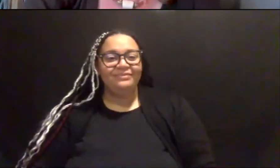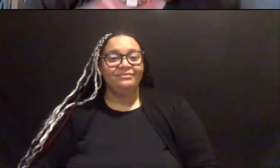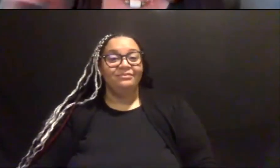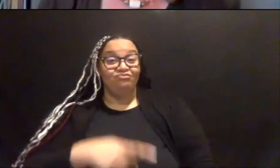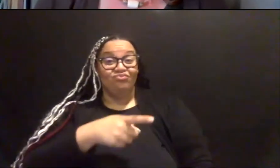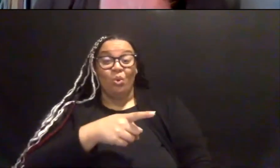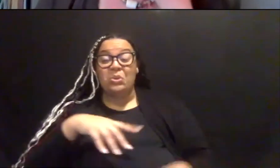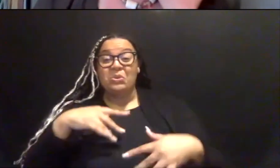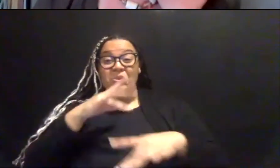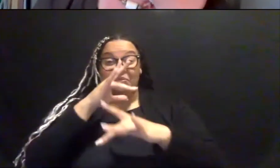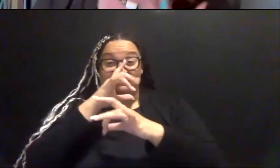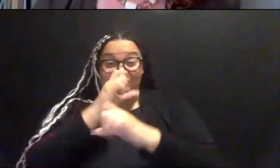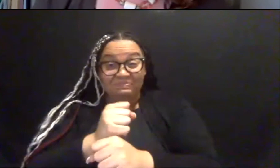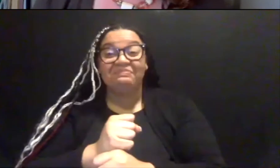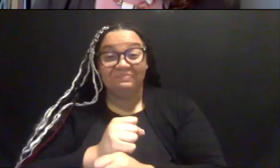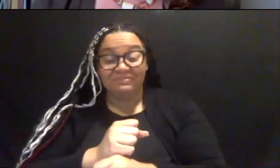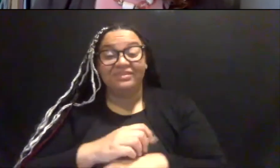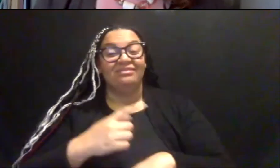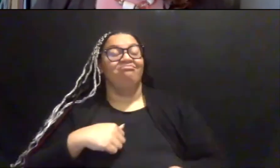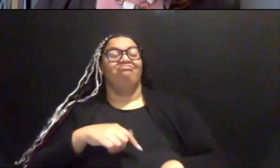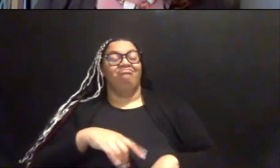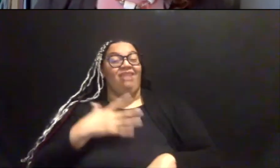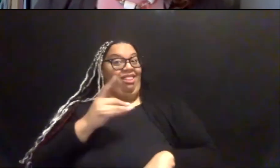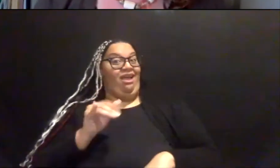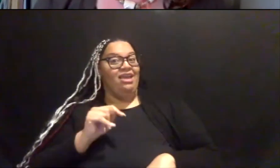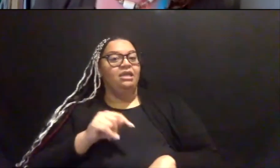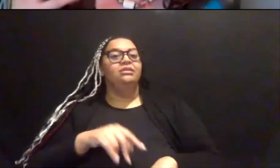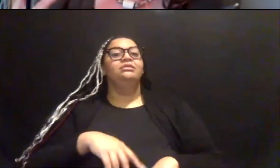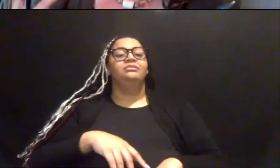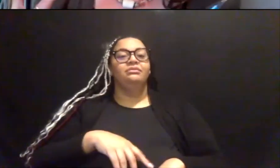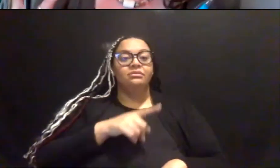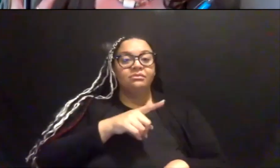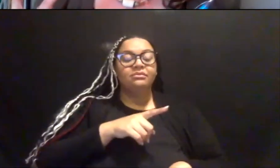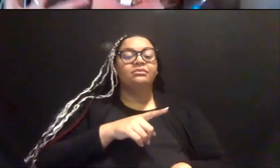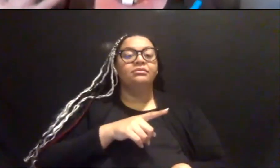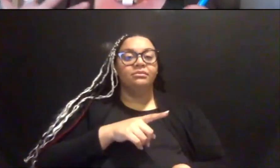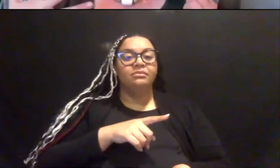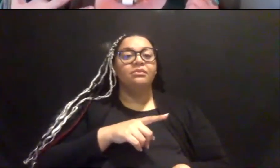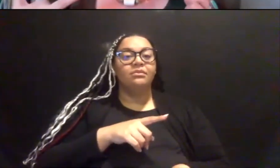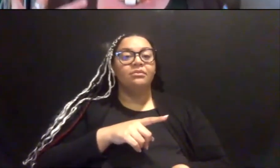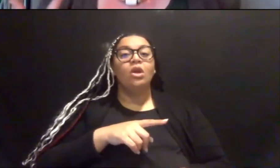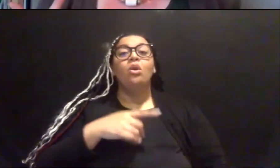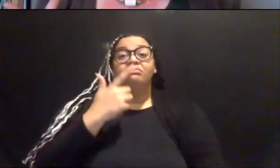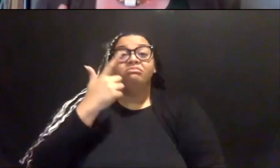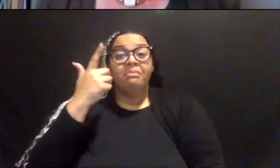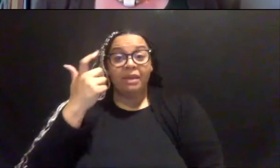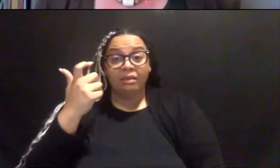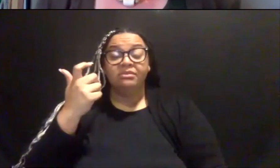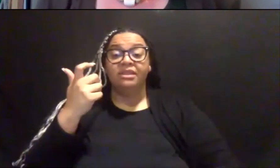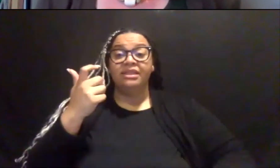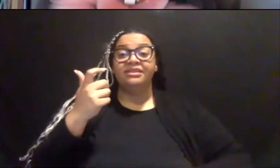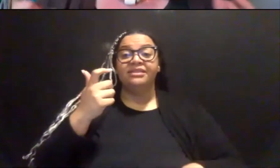That's fascinating. I love Yeah. that. Yeah. Okay, and so because the environments are